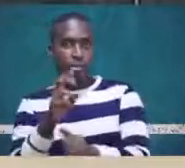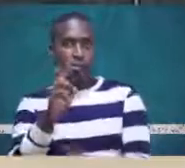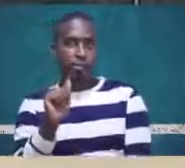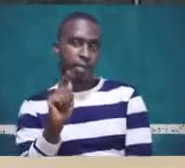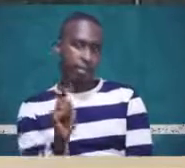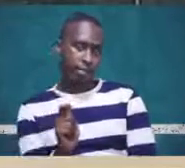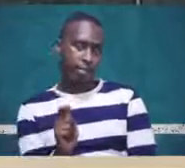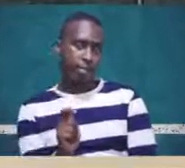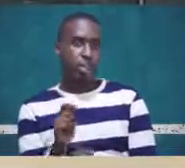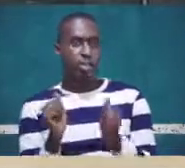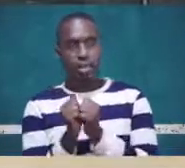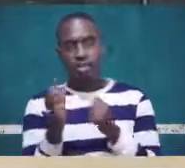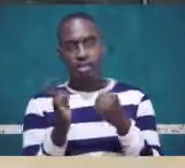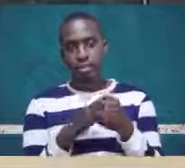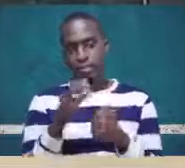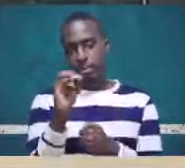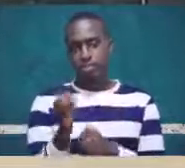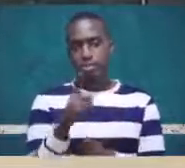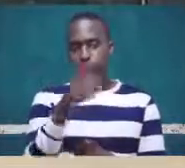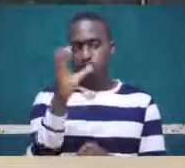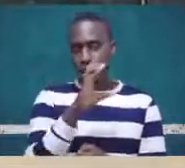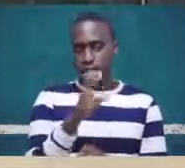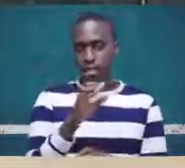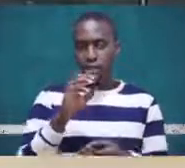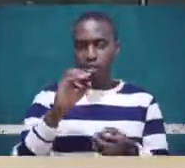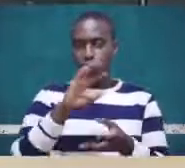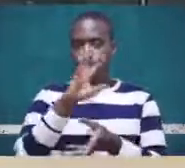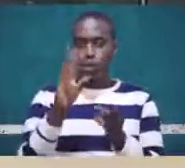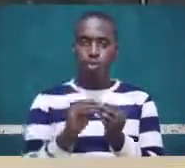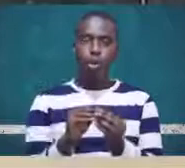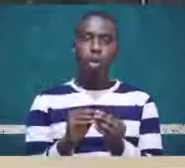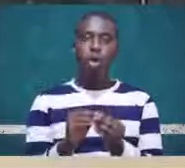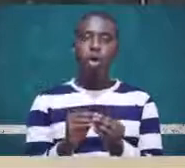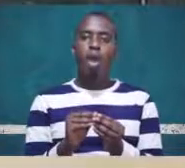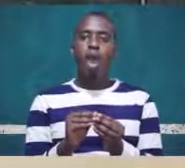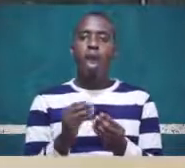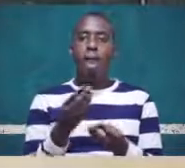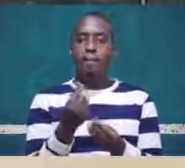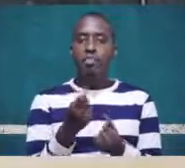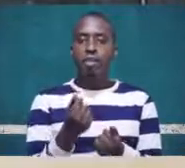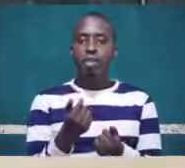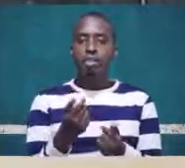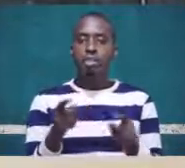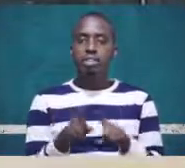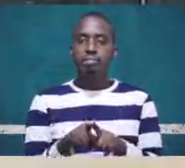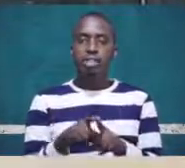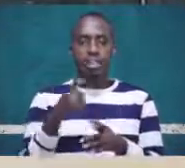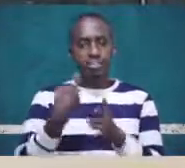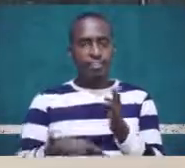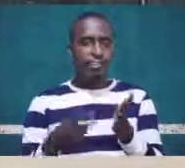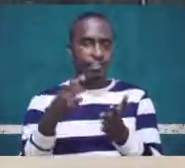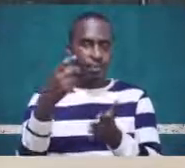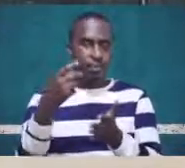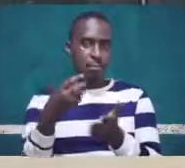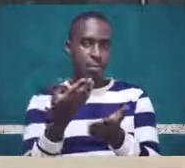of 18%. You calculate the total amount of tax charged. We are asked to calculate